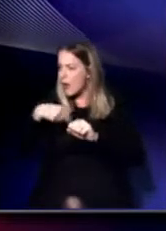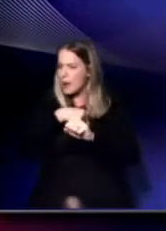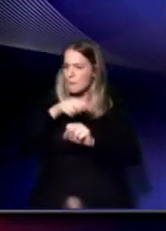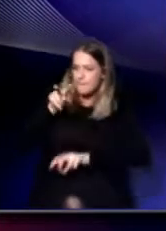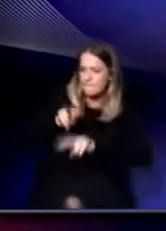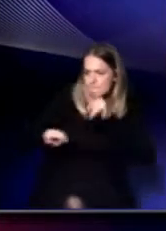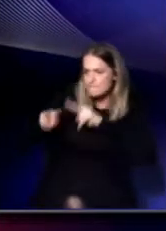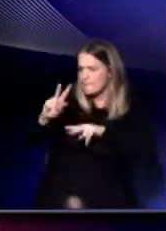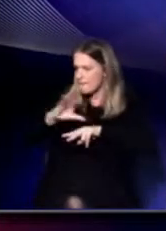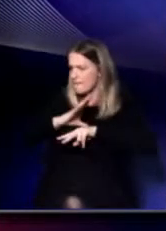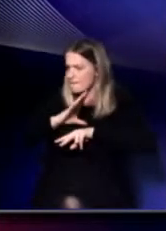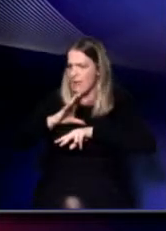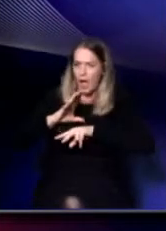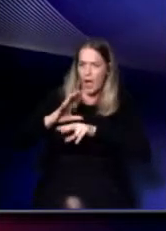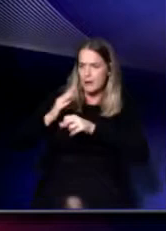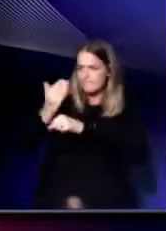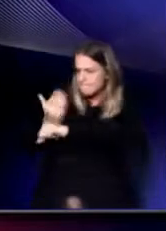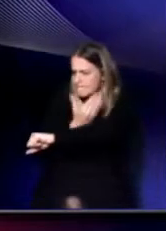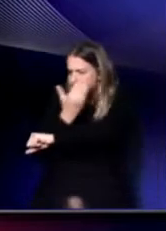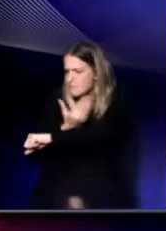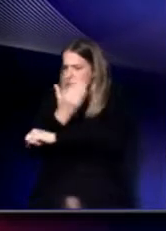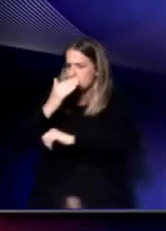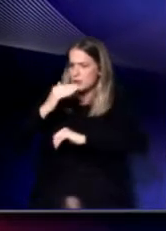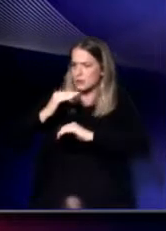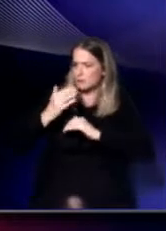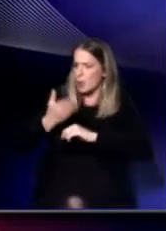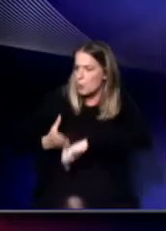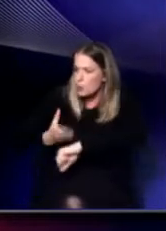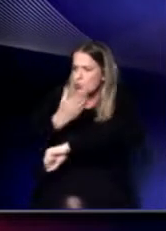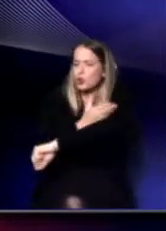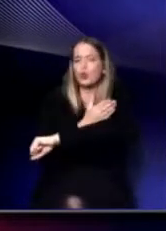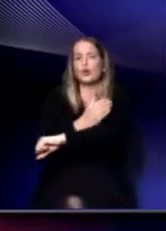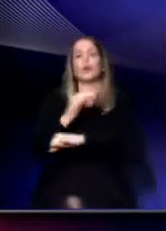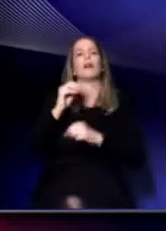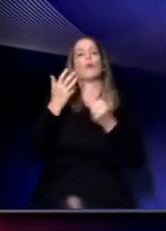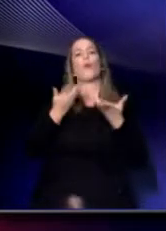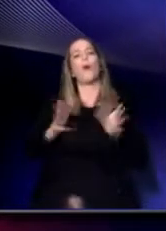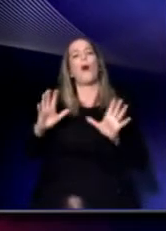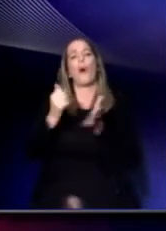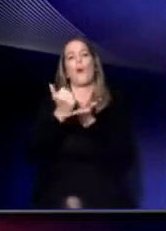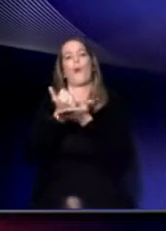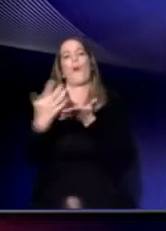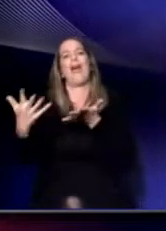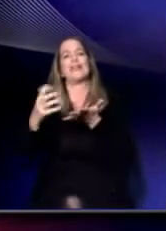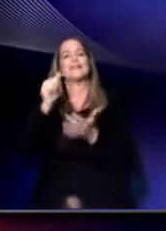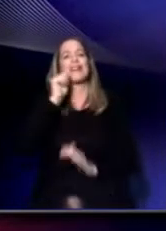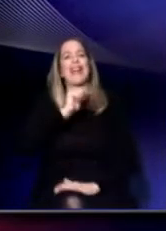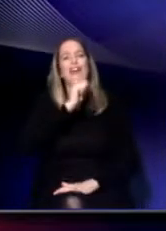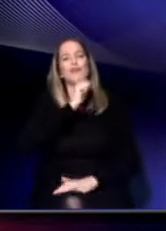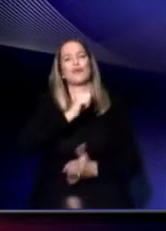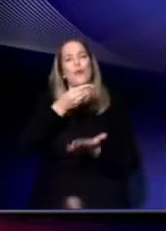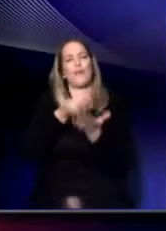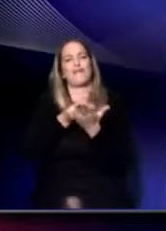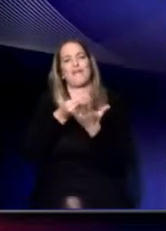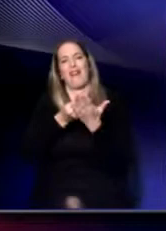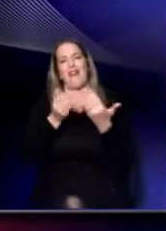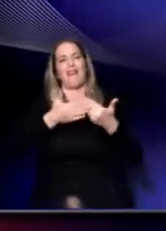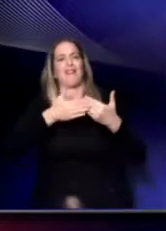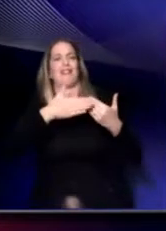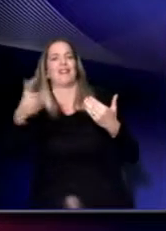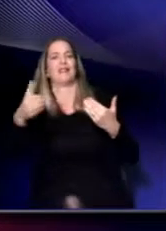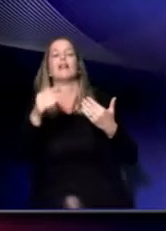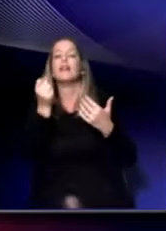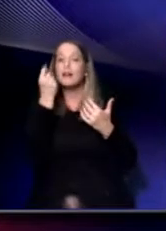reevaluate where we're at and how we're using that space in order to make sure that we're not wasting Arizona state funds, but still